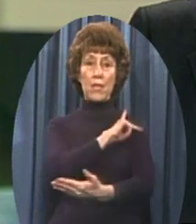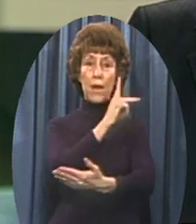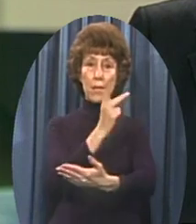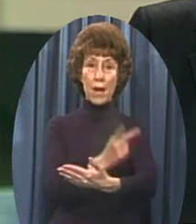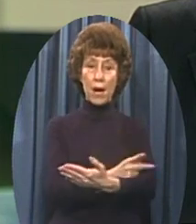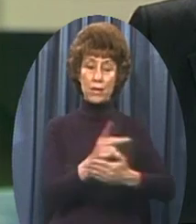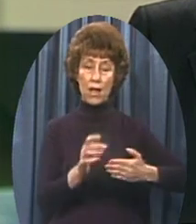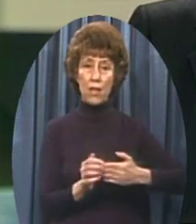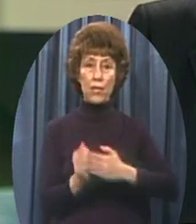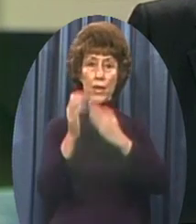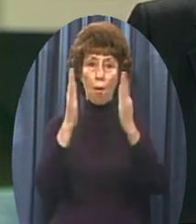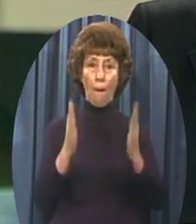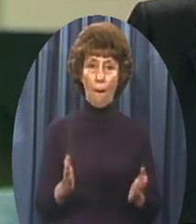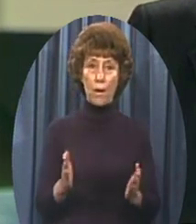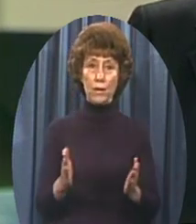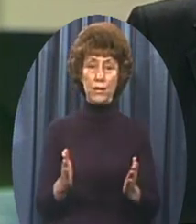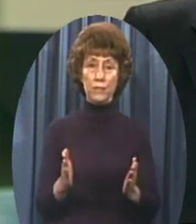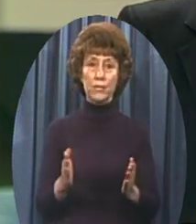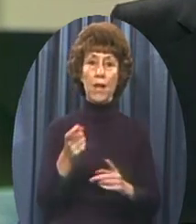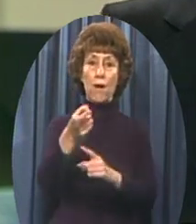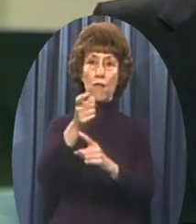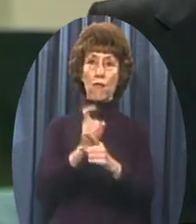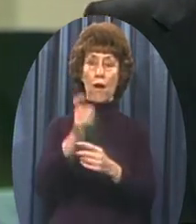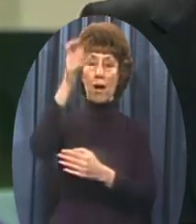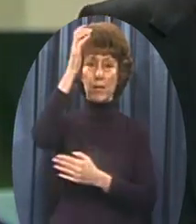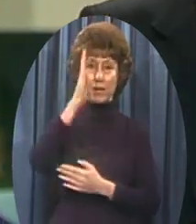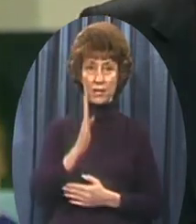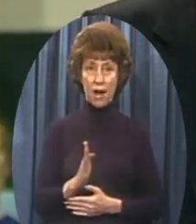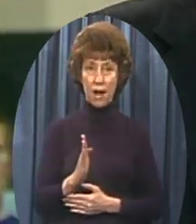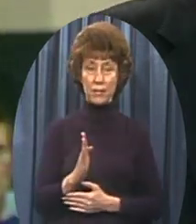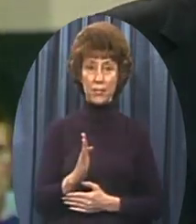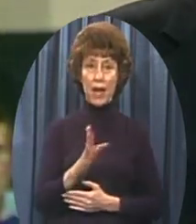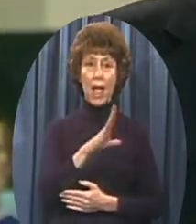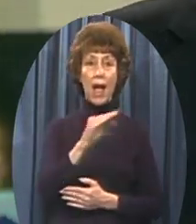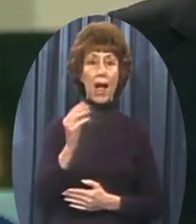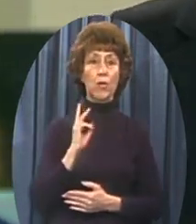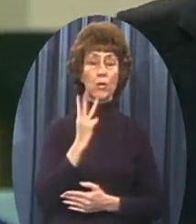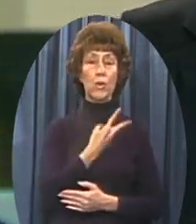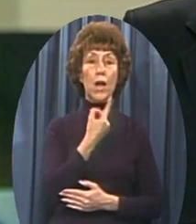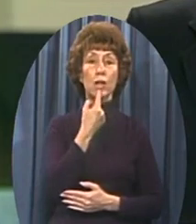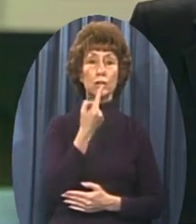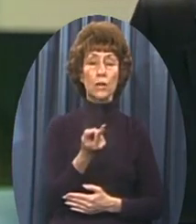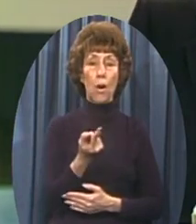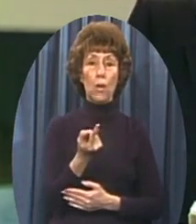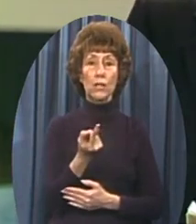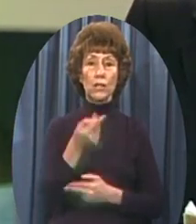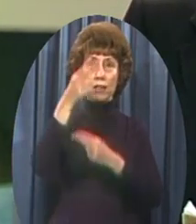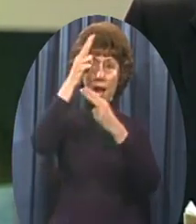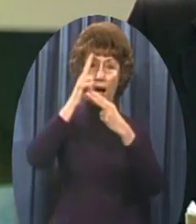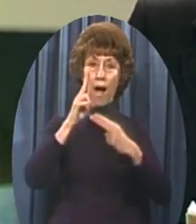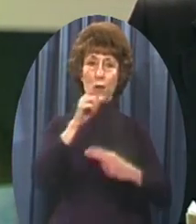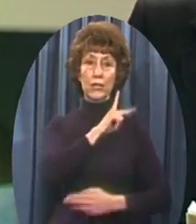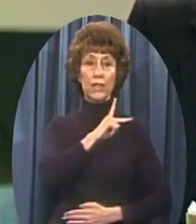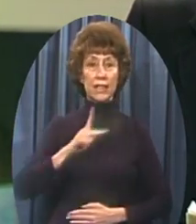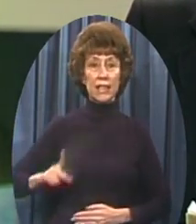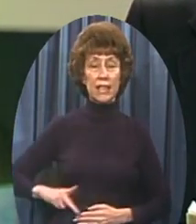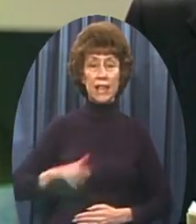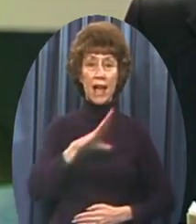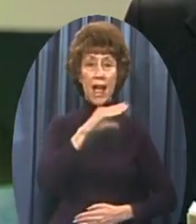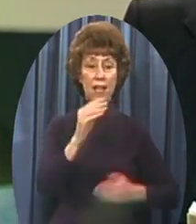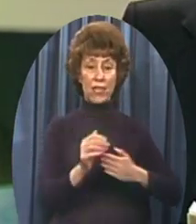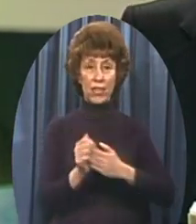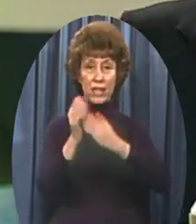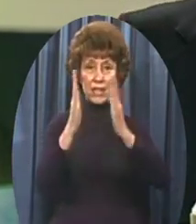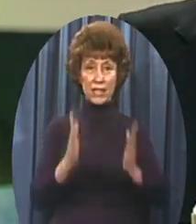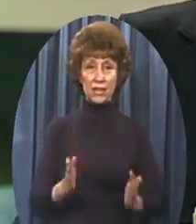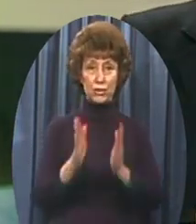God. And we're told to honor the king and all who are in authority, to pray for them. I